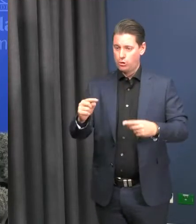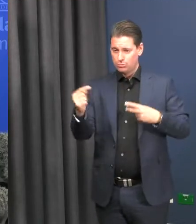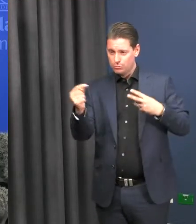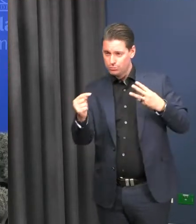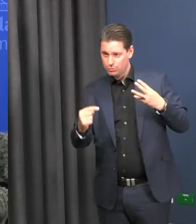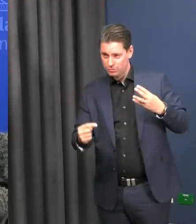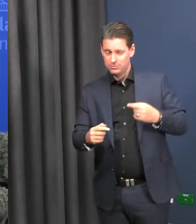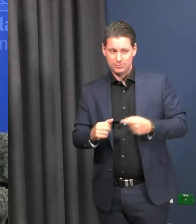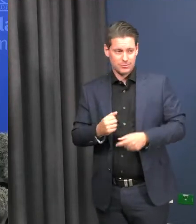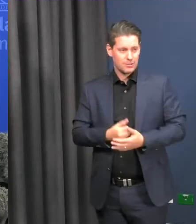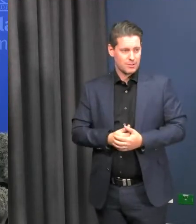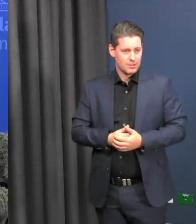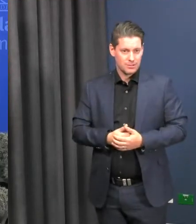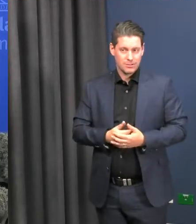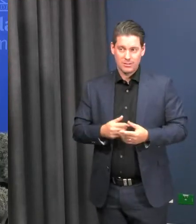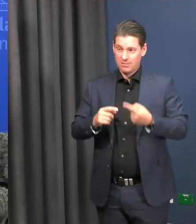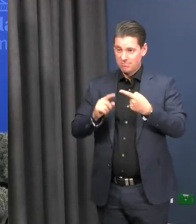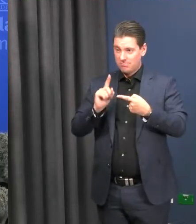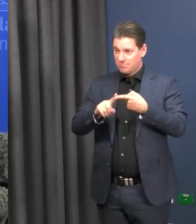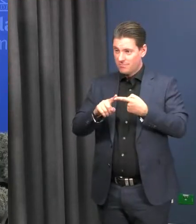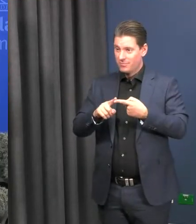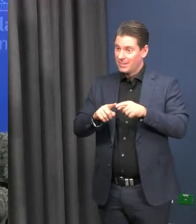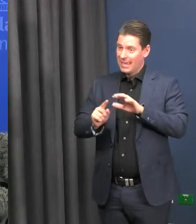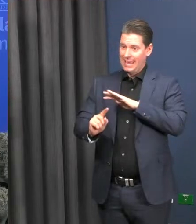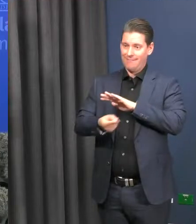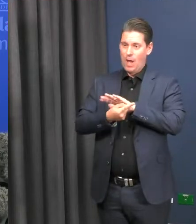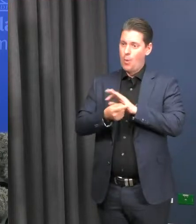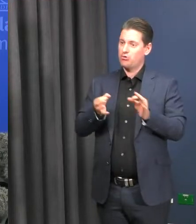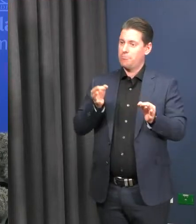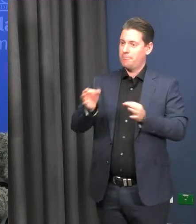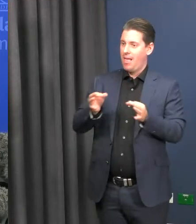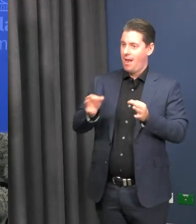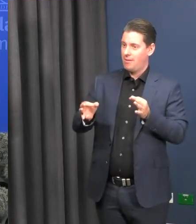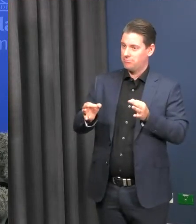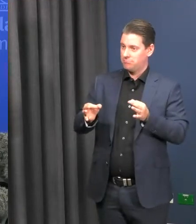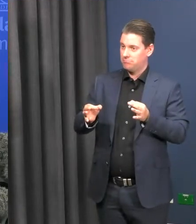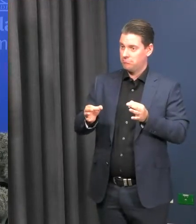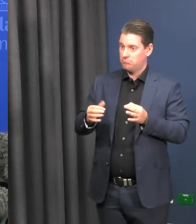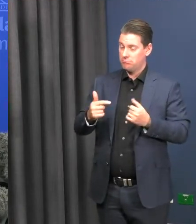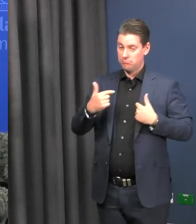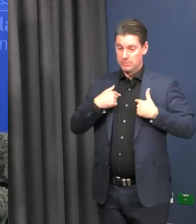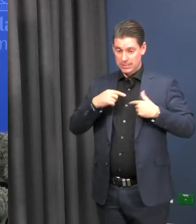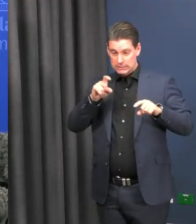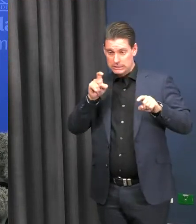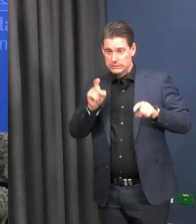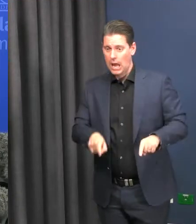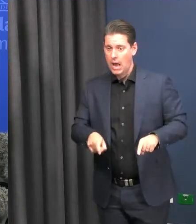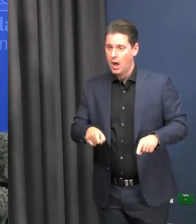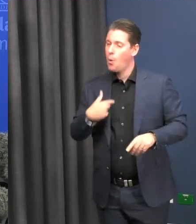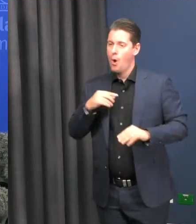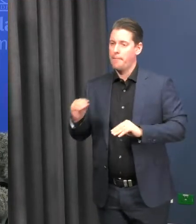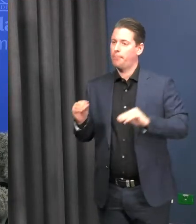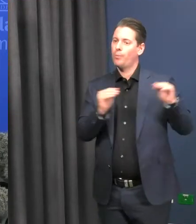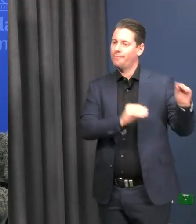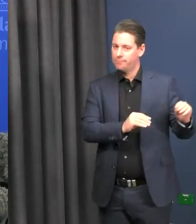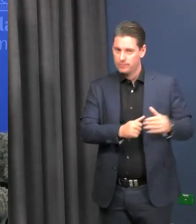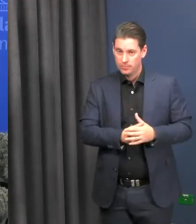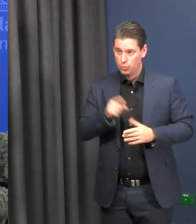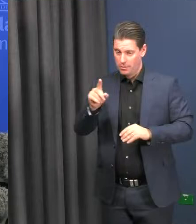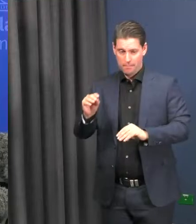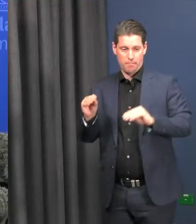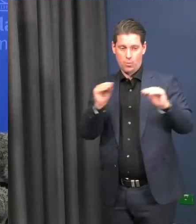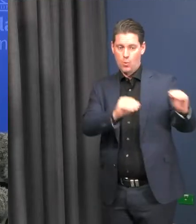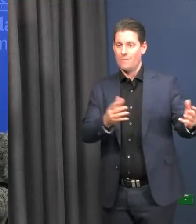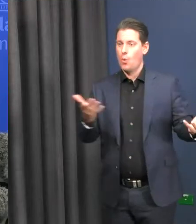And the first one is have an evacuation plan in place and decide whether you're going to stay or leave your home, where are you going to